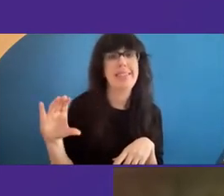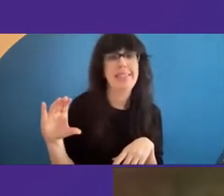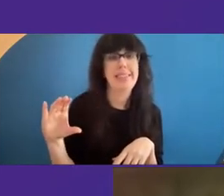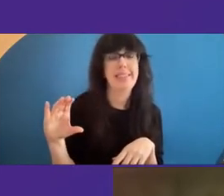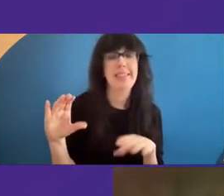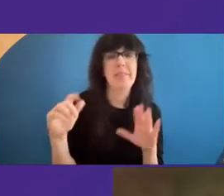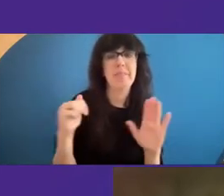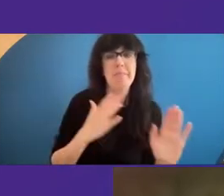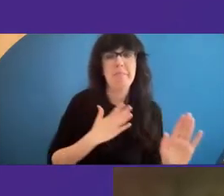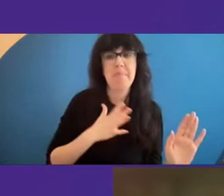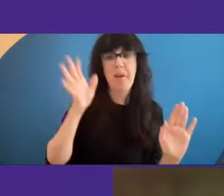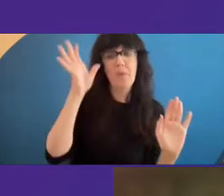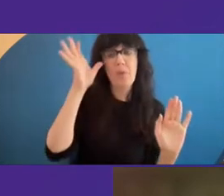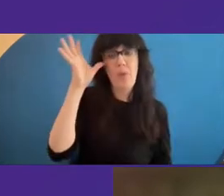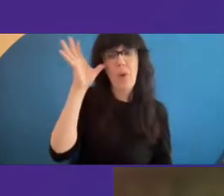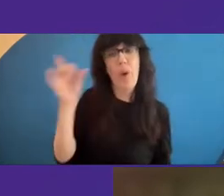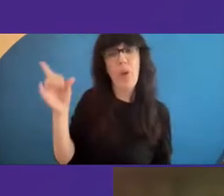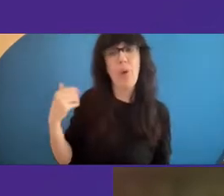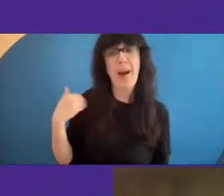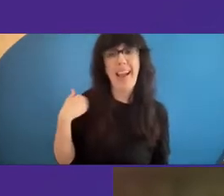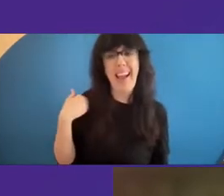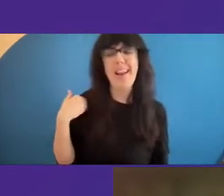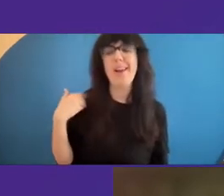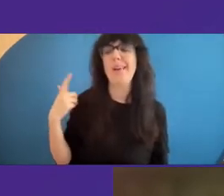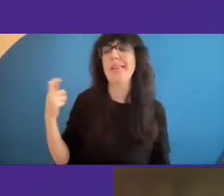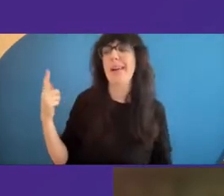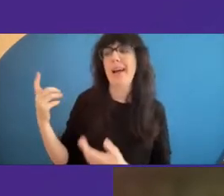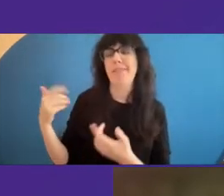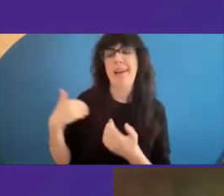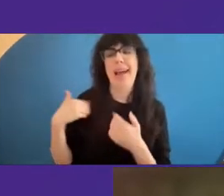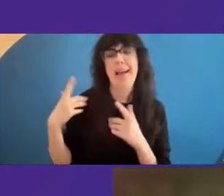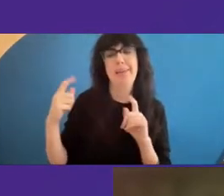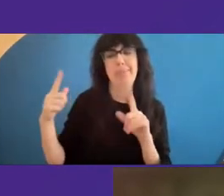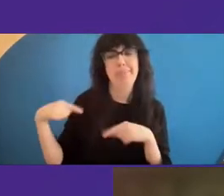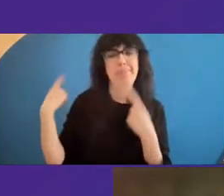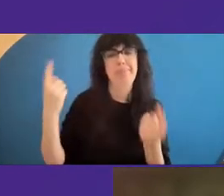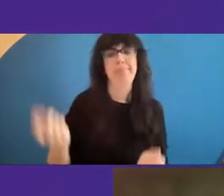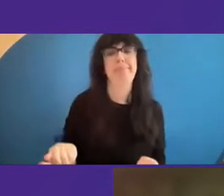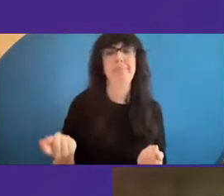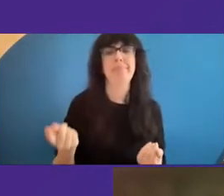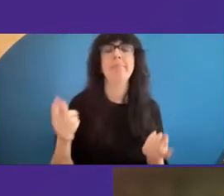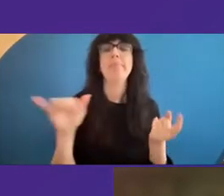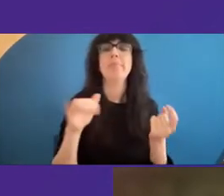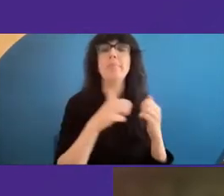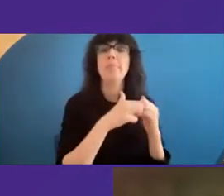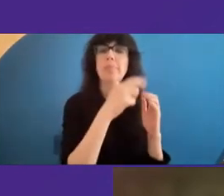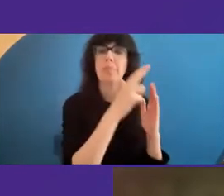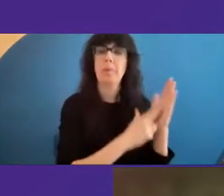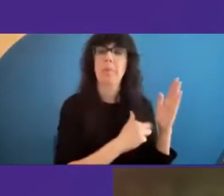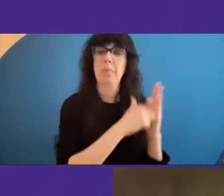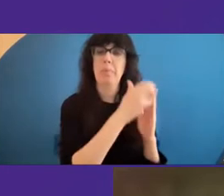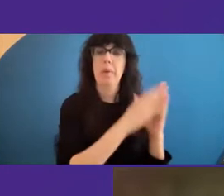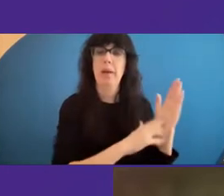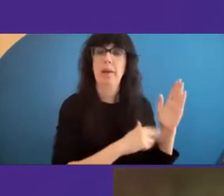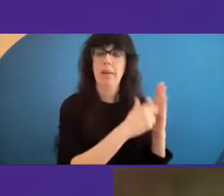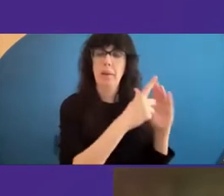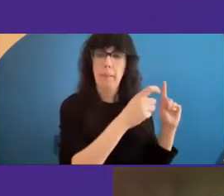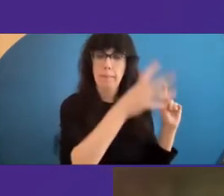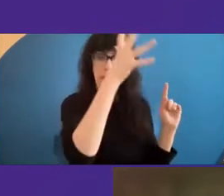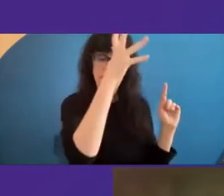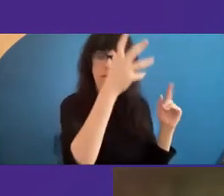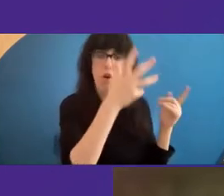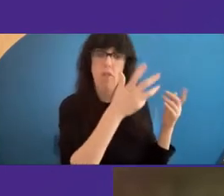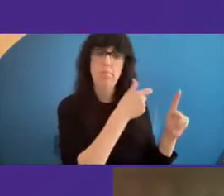my father had, and it's been living with me ever since. Also, a painting that my father